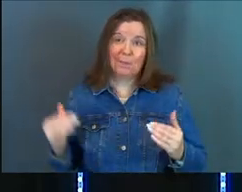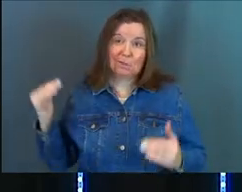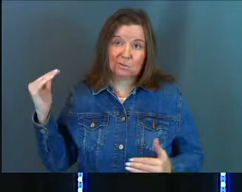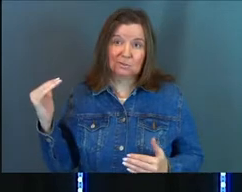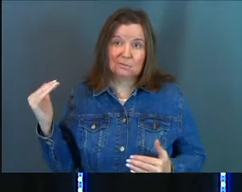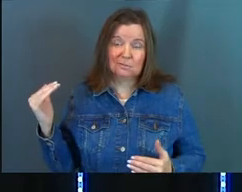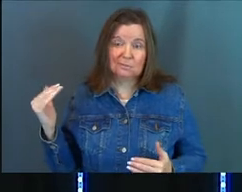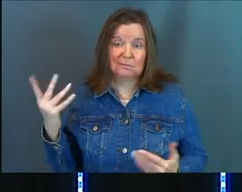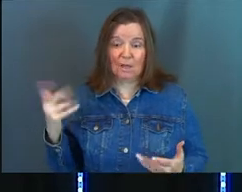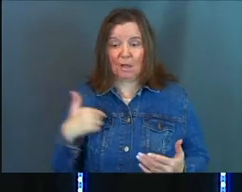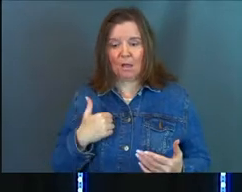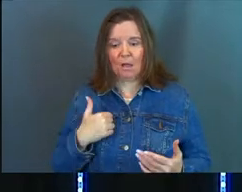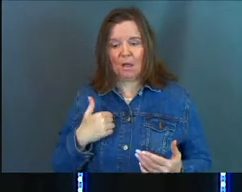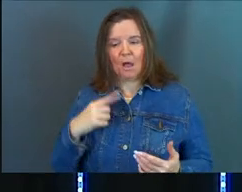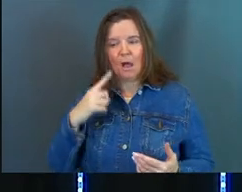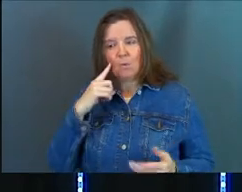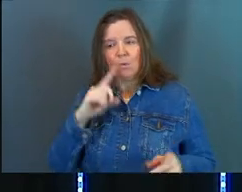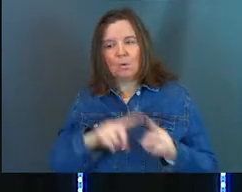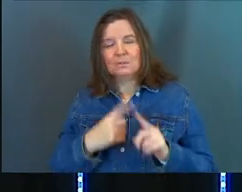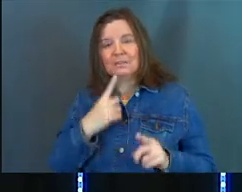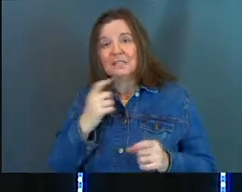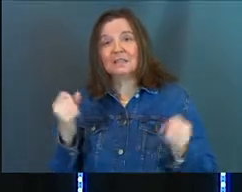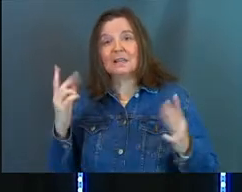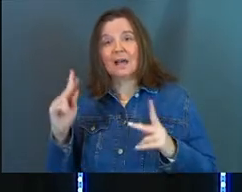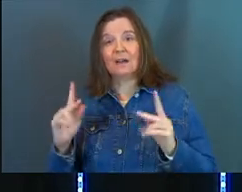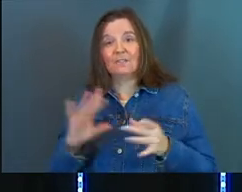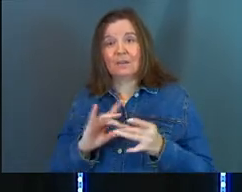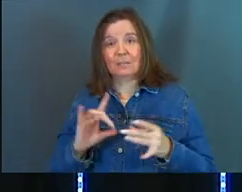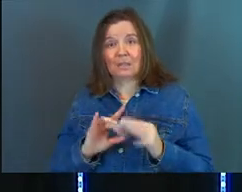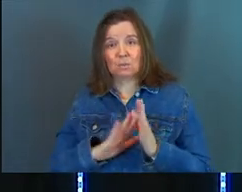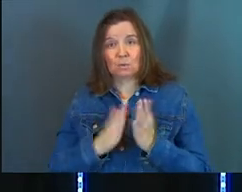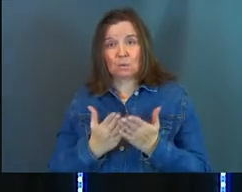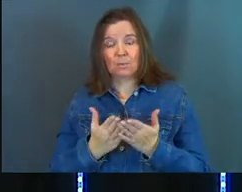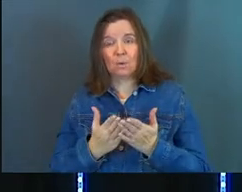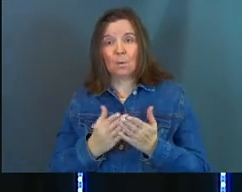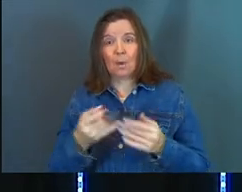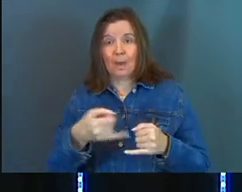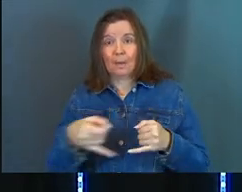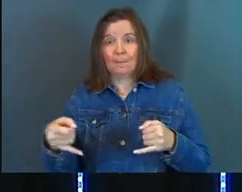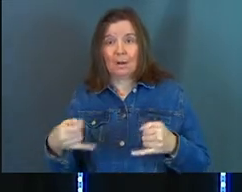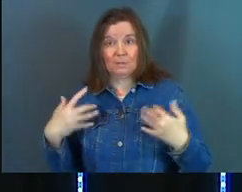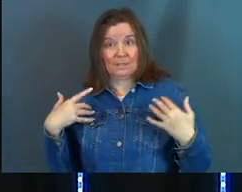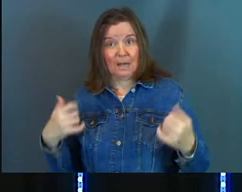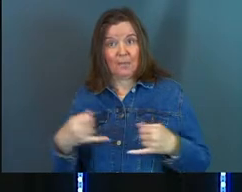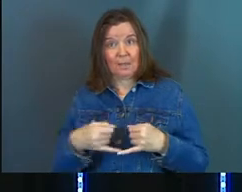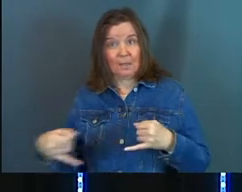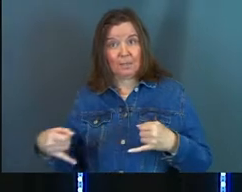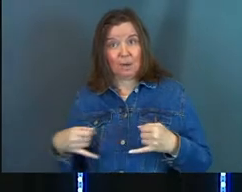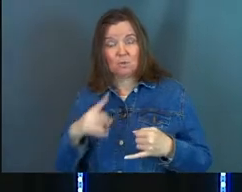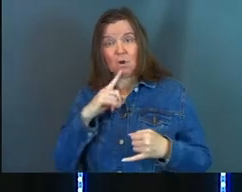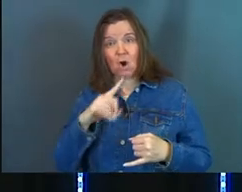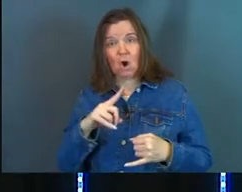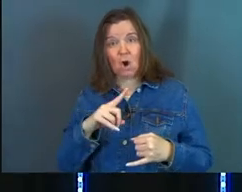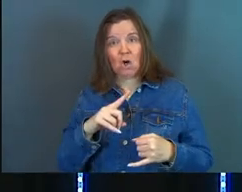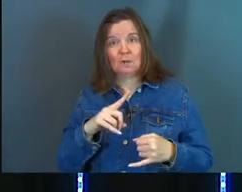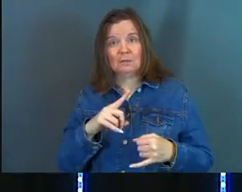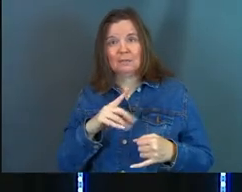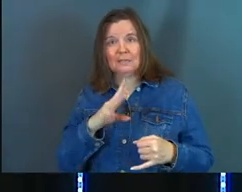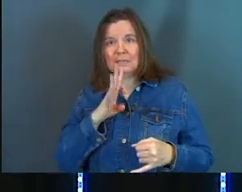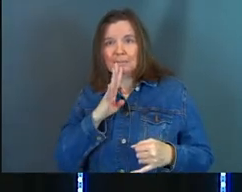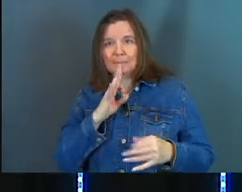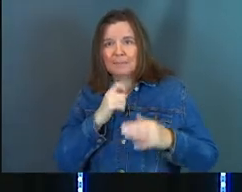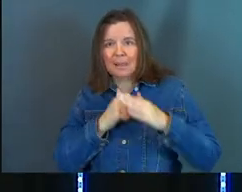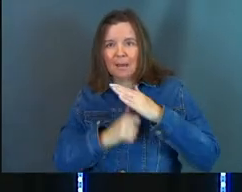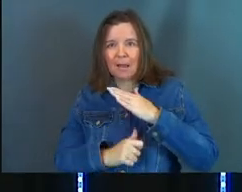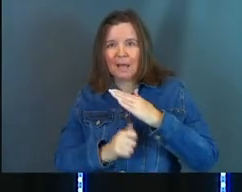much. I would also say that there's a lot of passages in the scripture where boundaries and healthy boundaries are implied